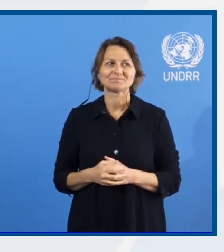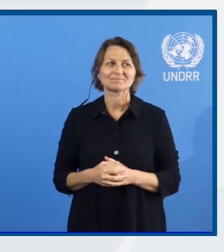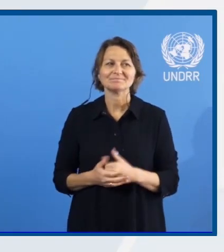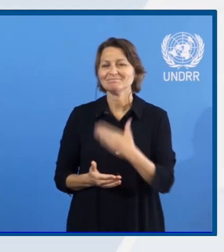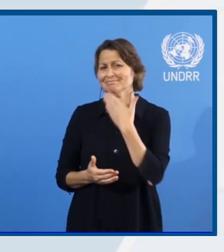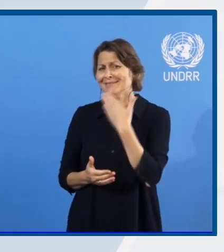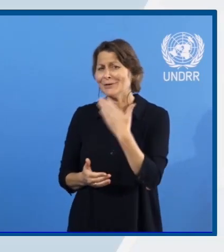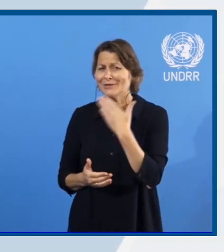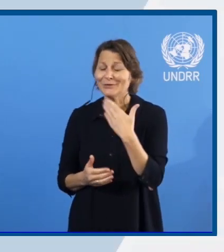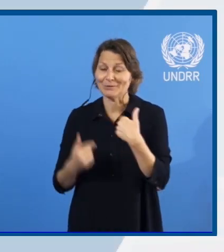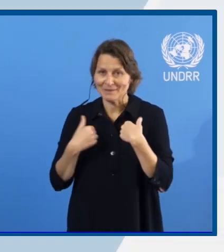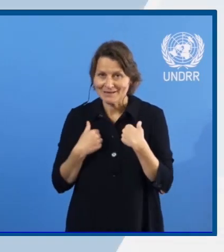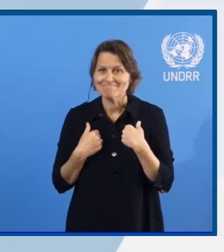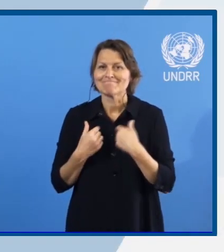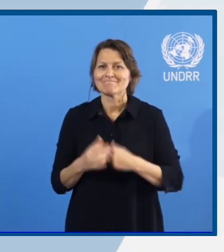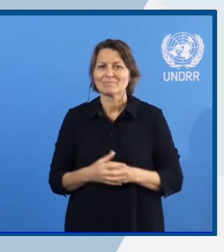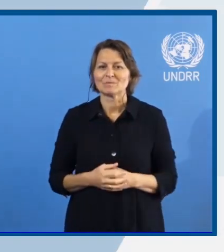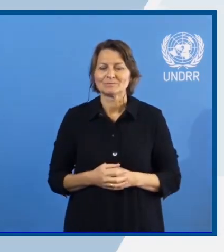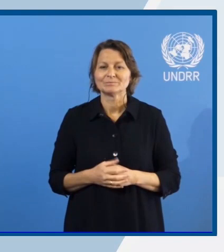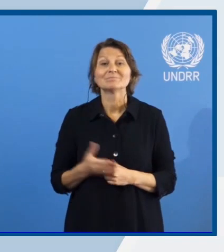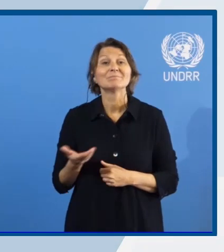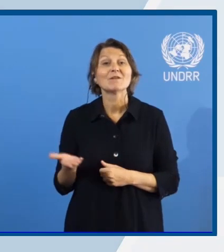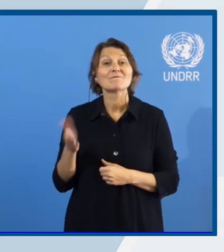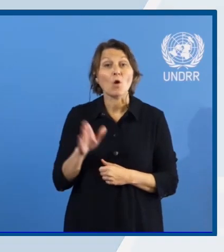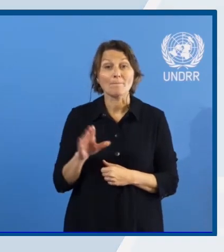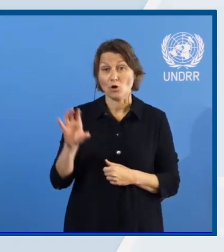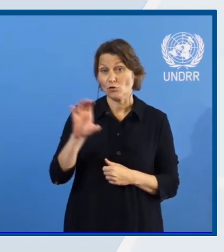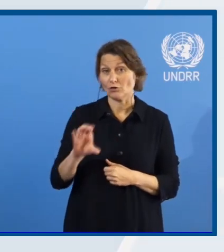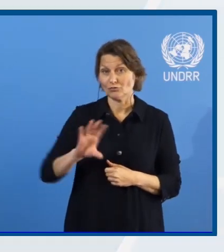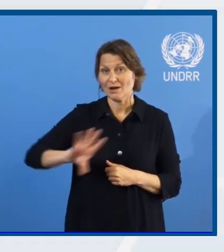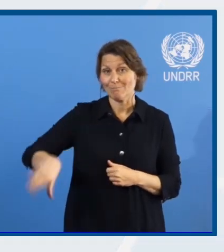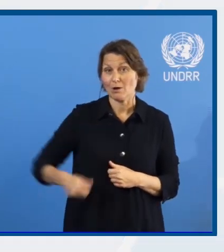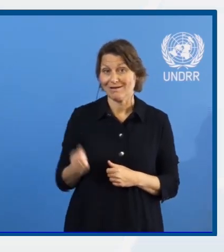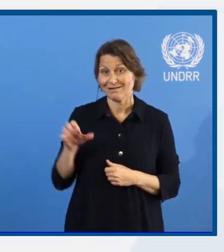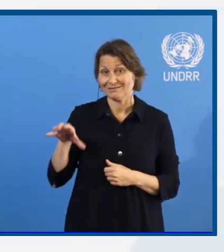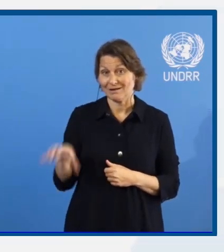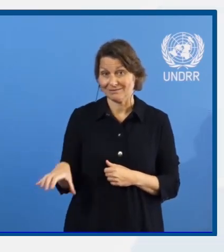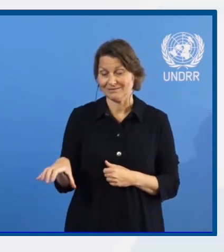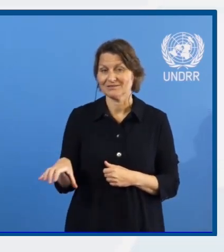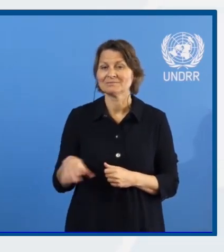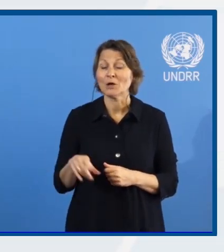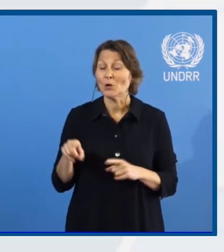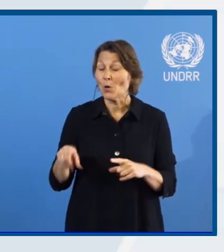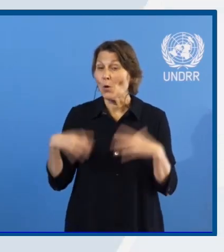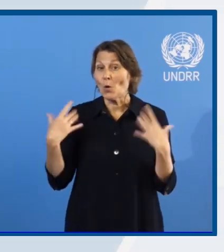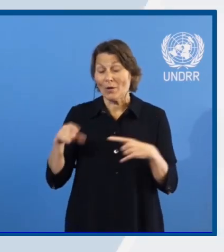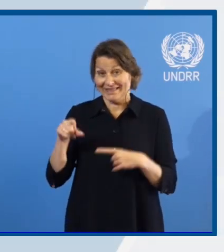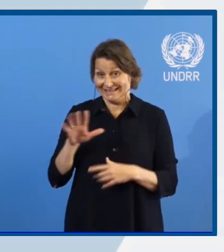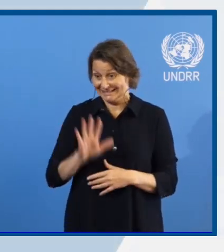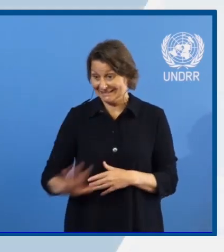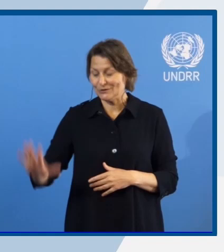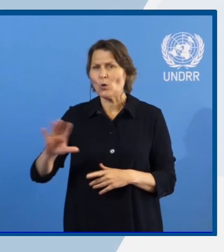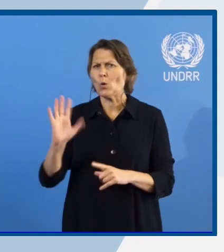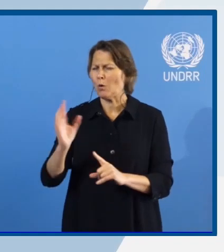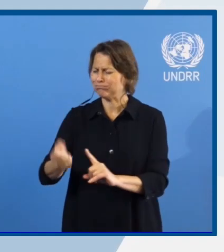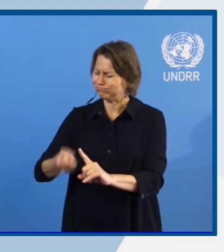opportunity. I'm Shumon Hassanul Islam, coming from Bangladesh, one of the most climate and disaster affected